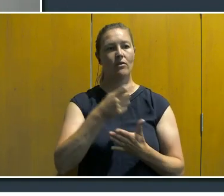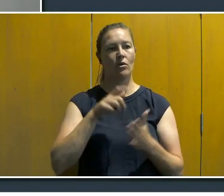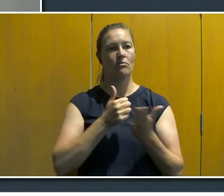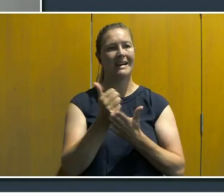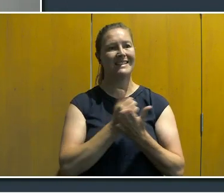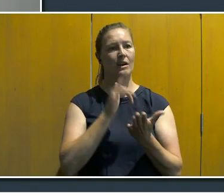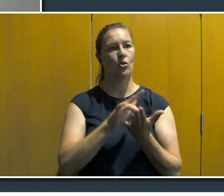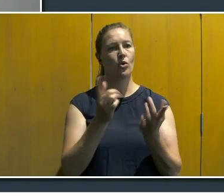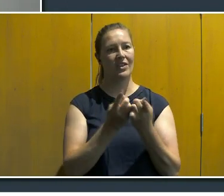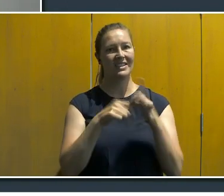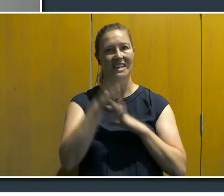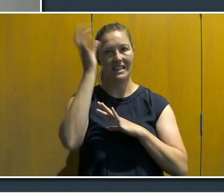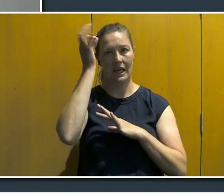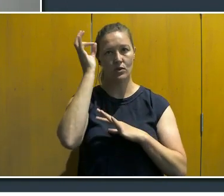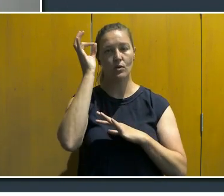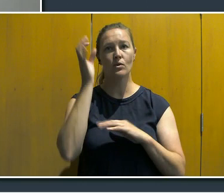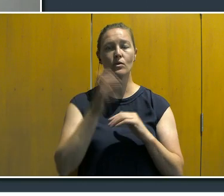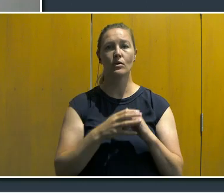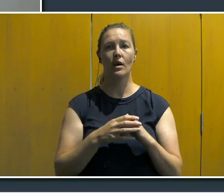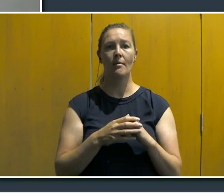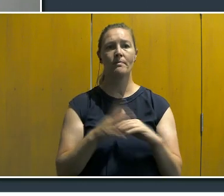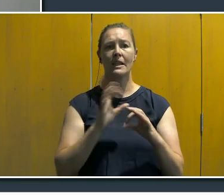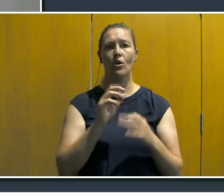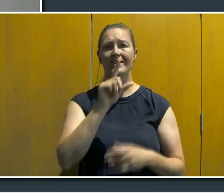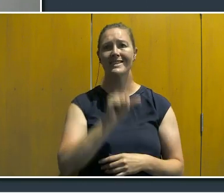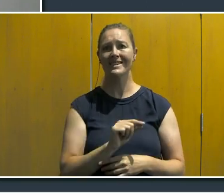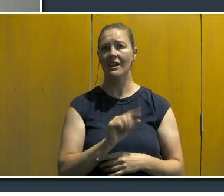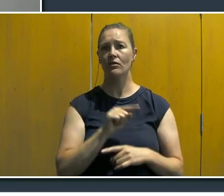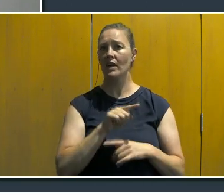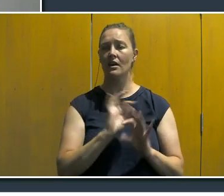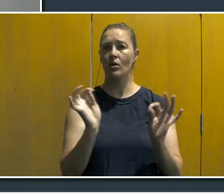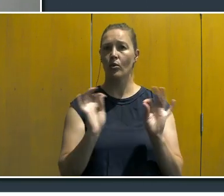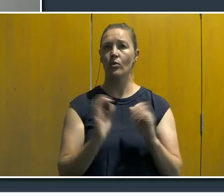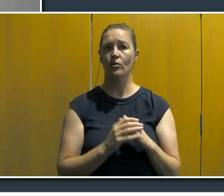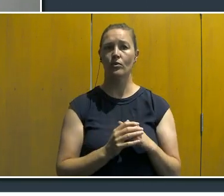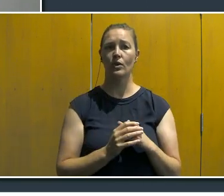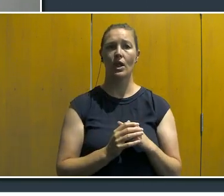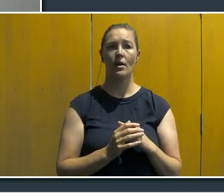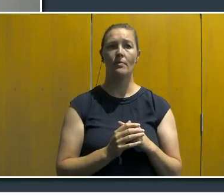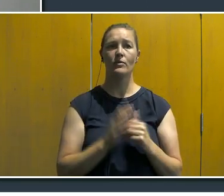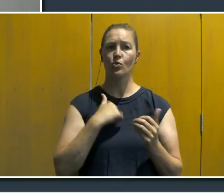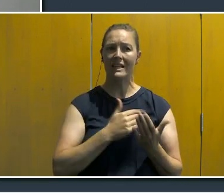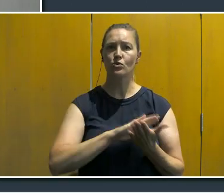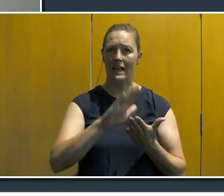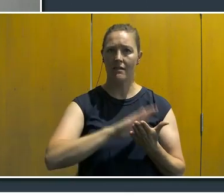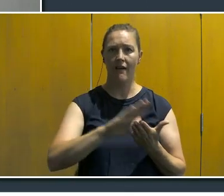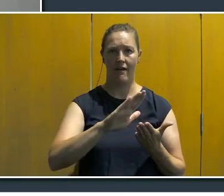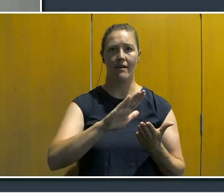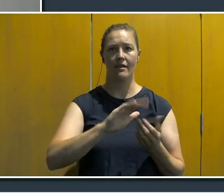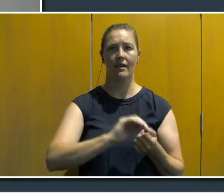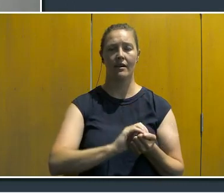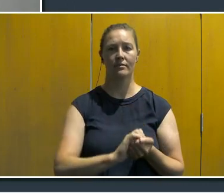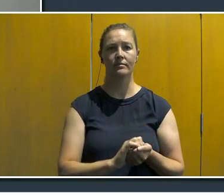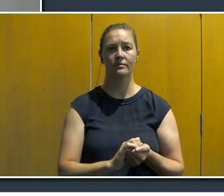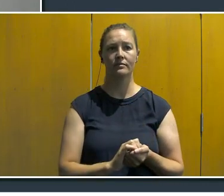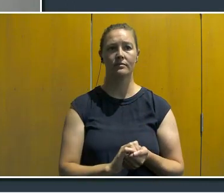council, and we're not being discounted in any way for that. So that needs to be clarified, and it should